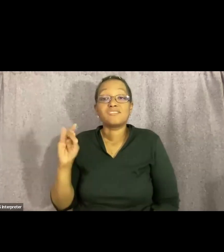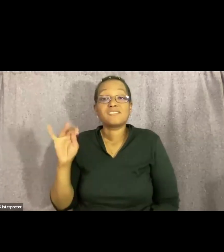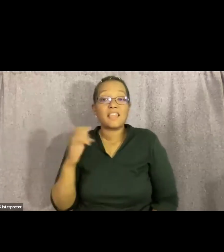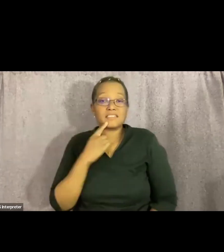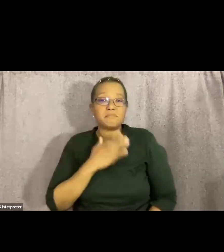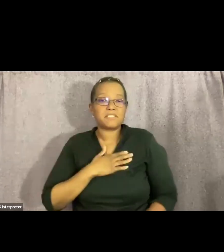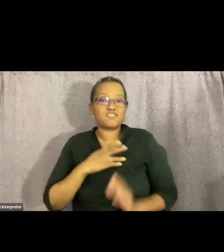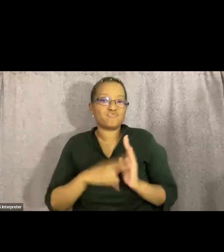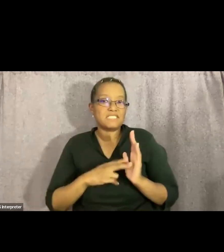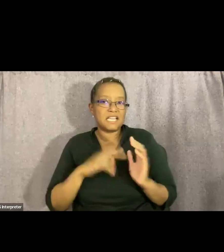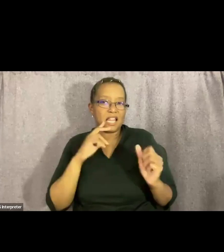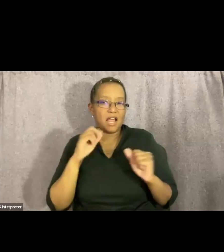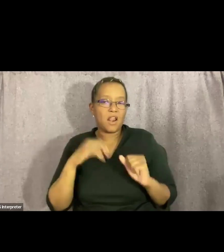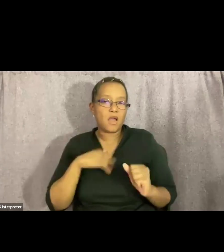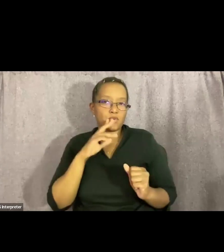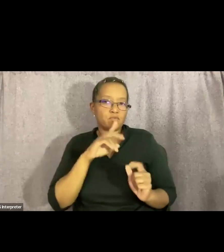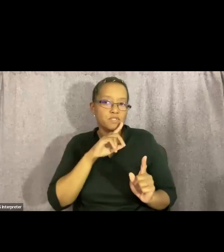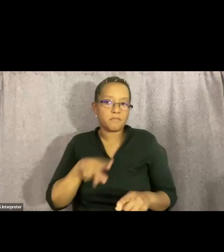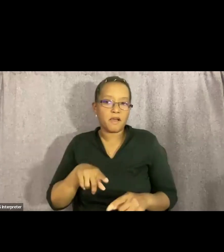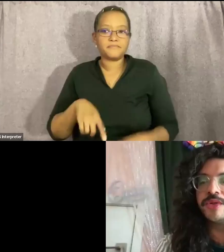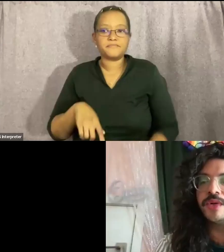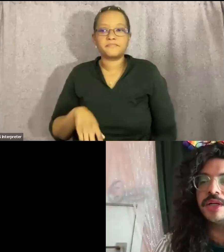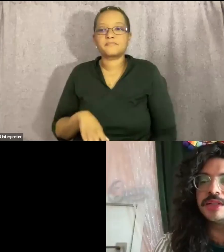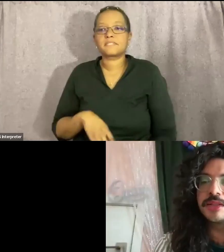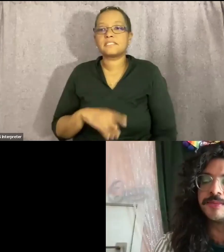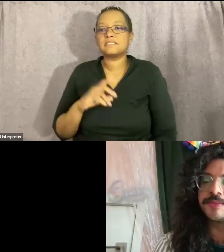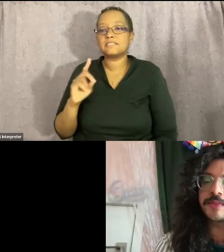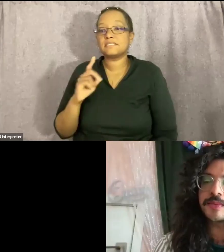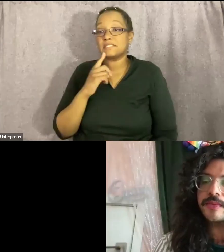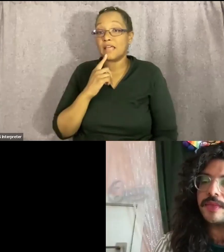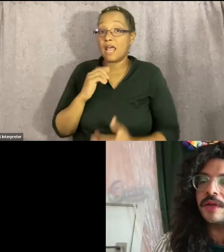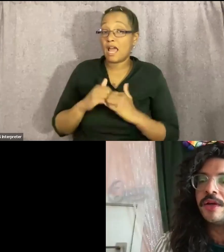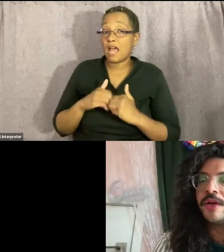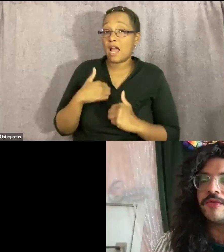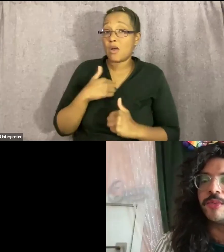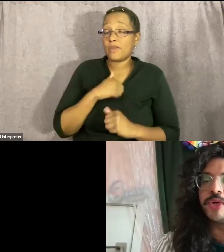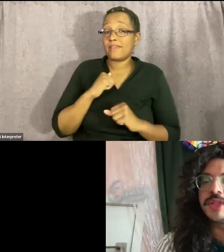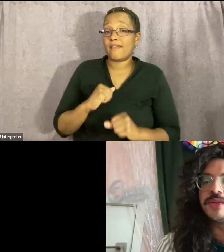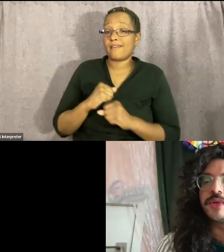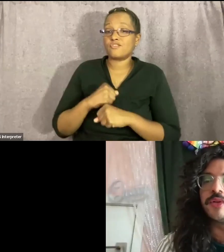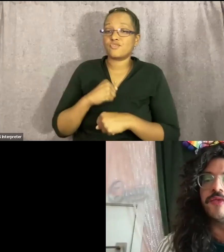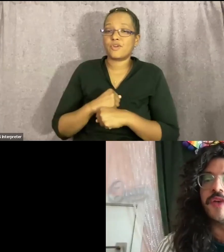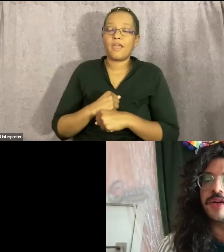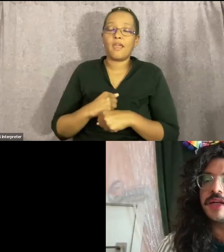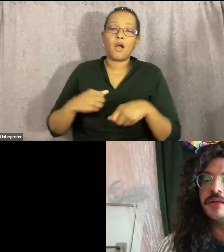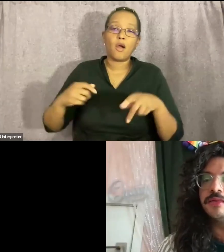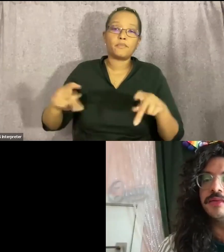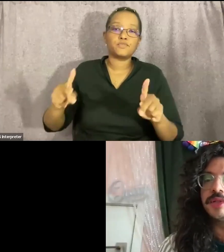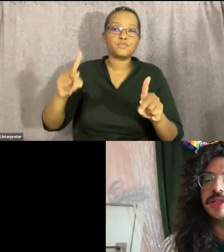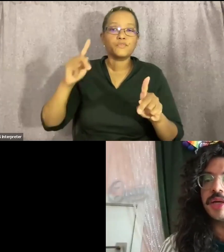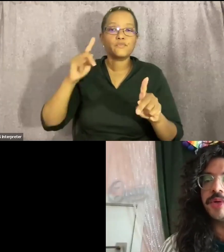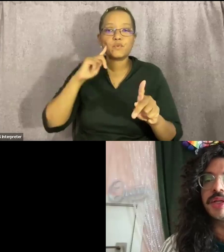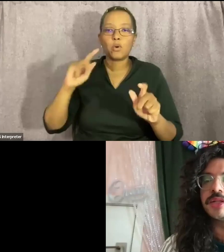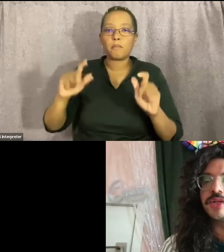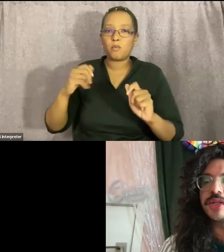For as fundamental as intersectionality is in relationship to crip conscious community building, like Jamoke